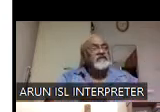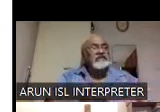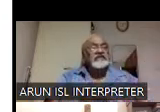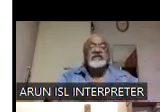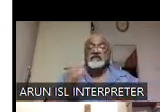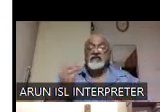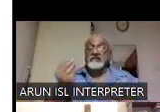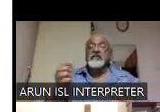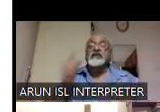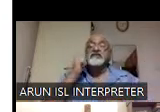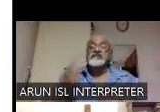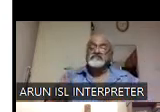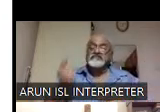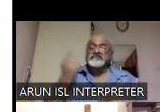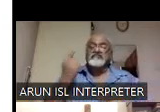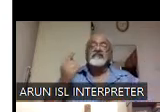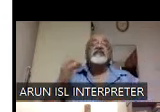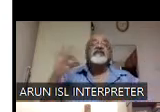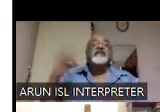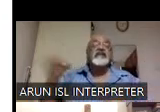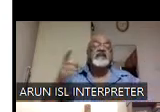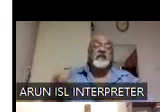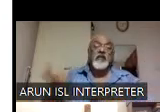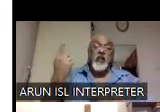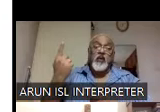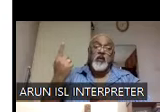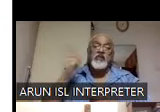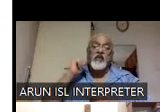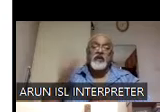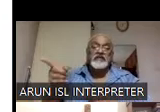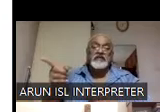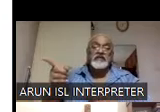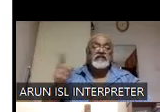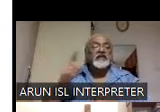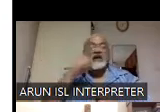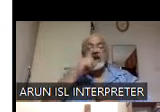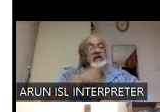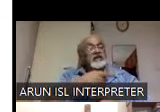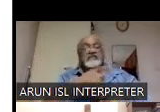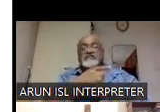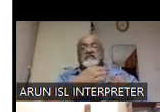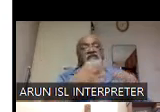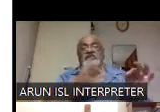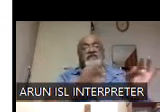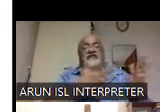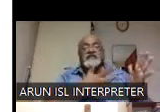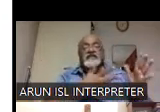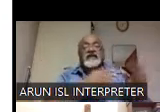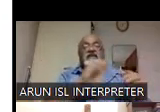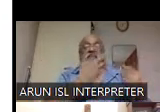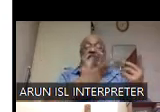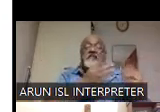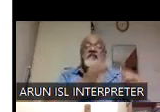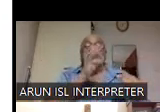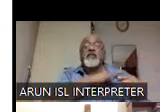privileges, there are certain freedoms which are enjoyed by the boy more than it is enjoyed by the girl. So the